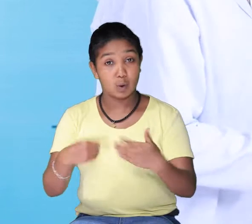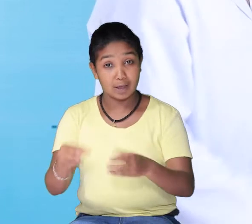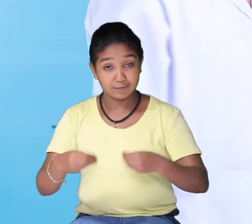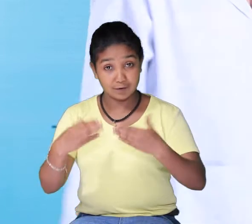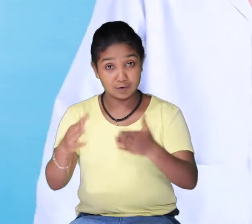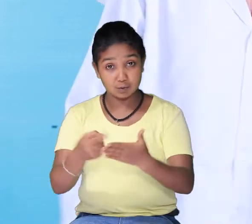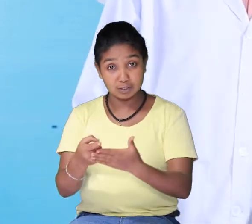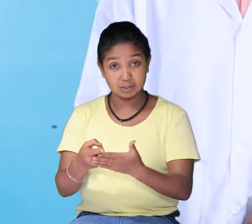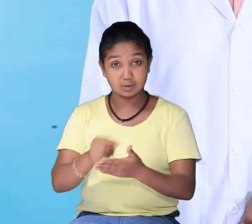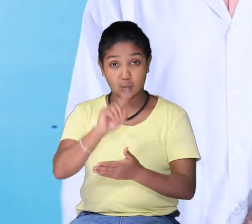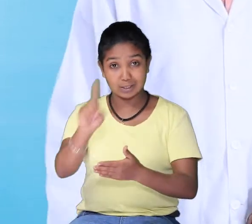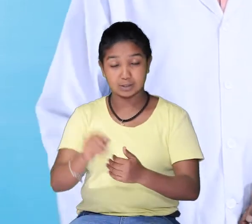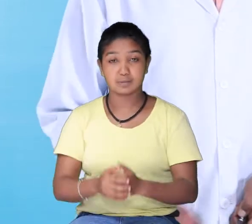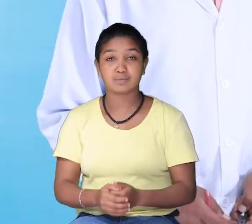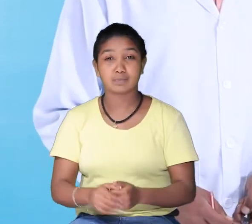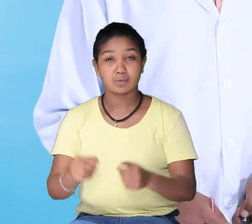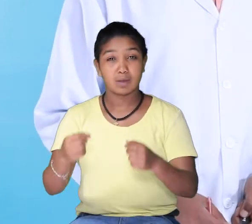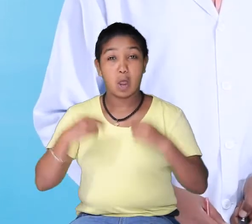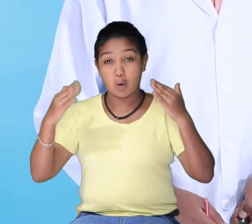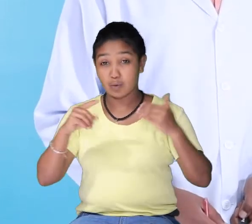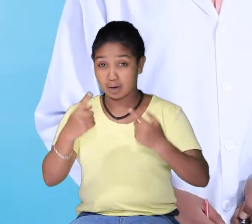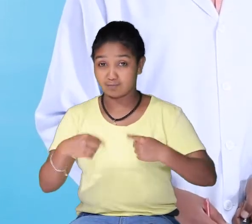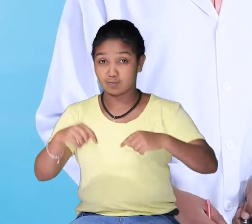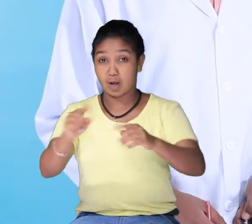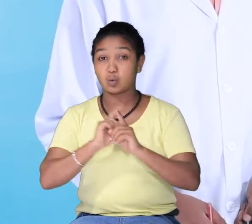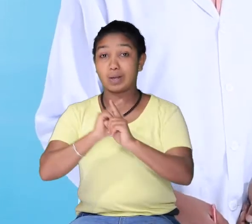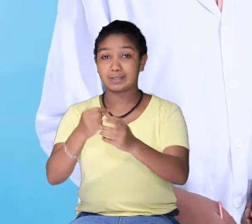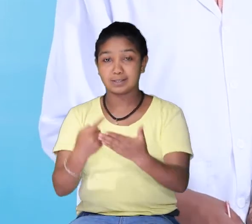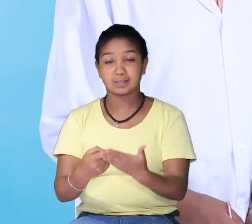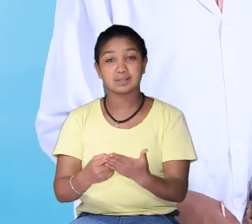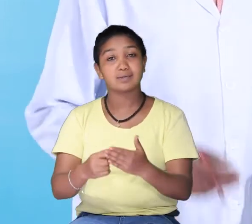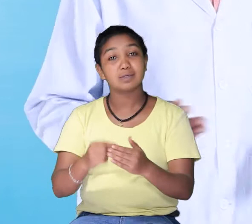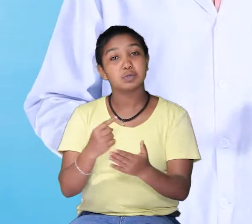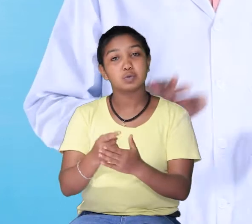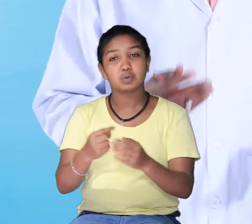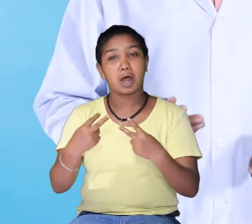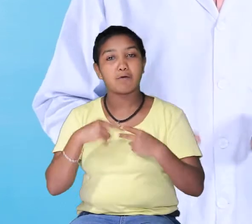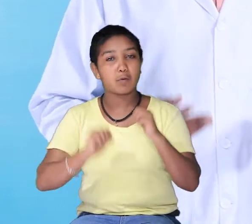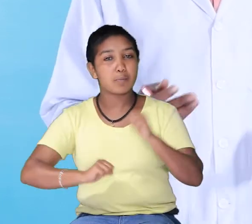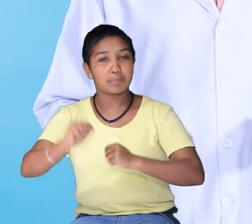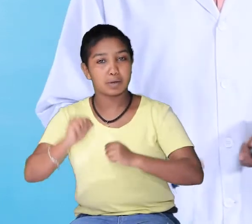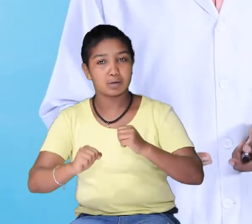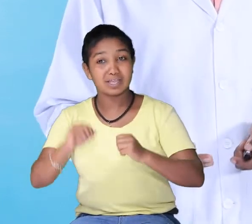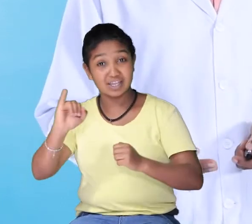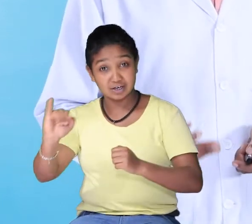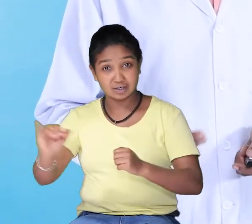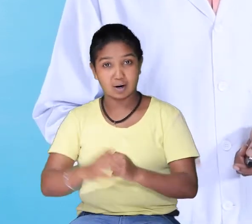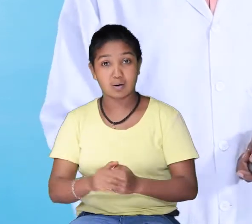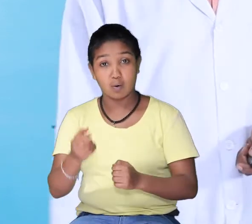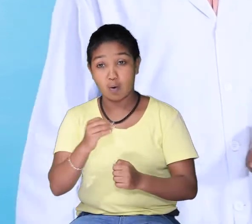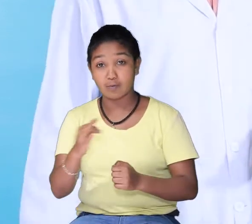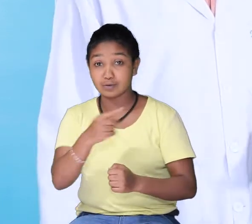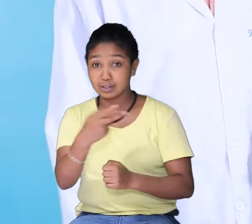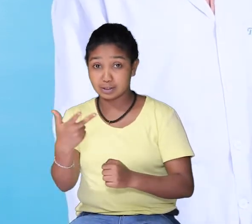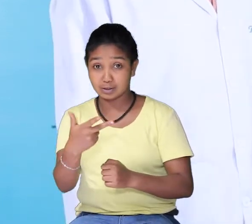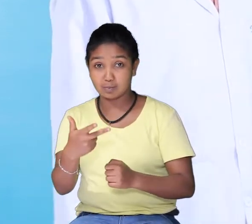have gave you this question. I hope you have tried to answer this. Actually, you should have to compare the moment of inertia of